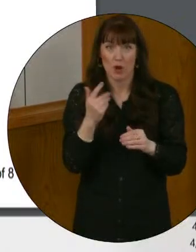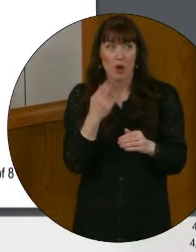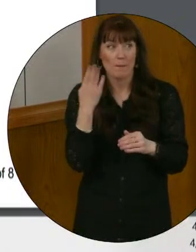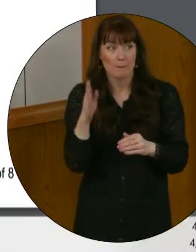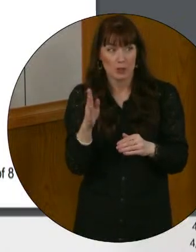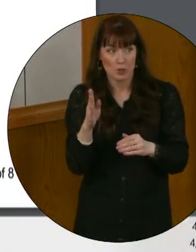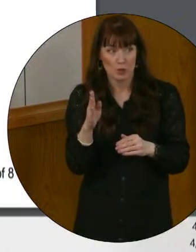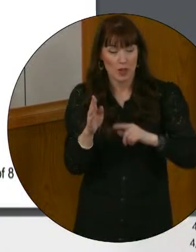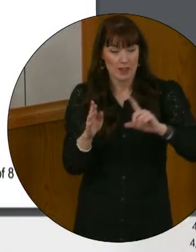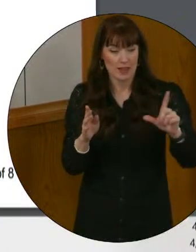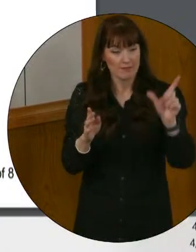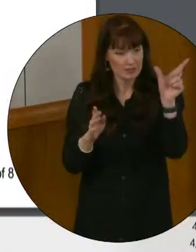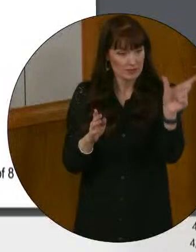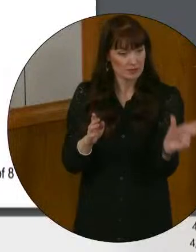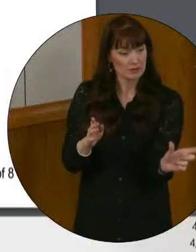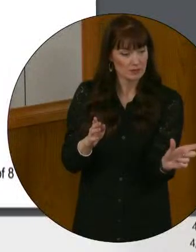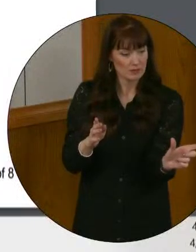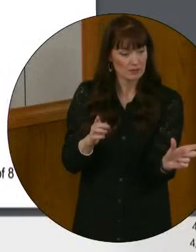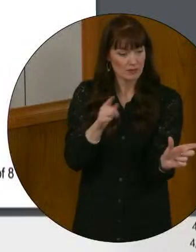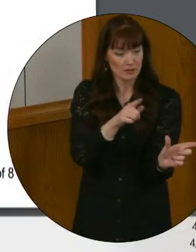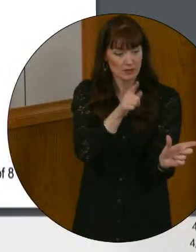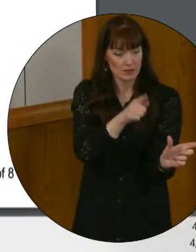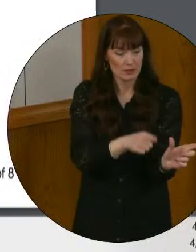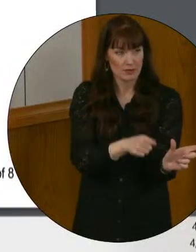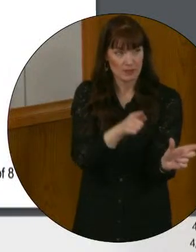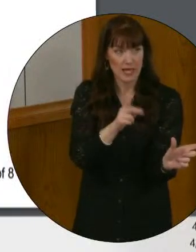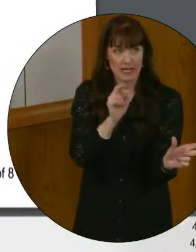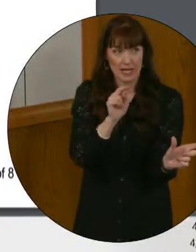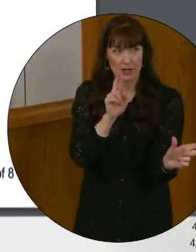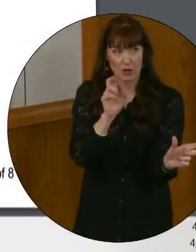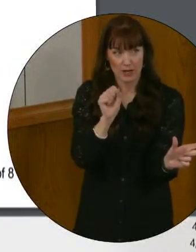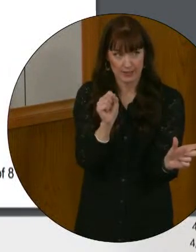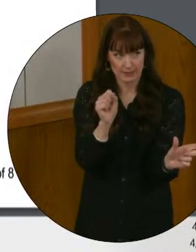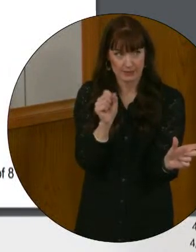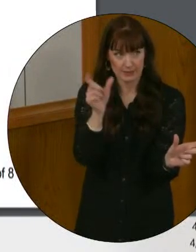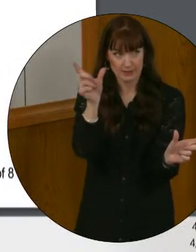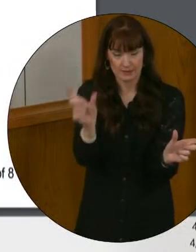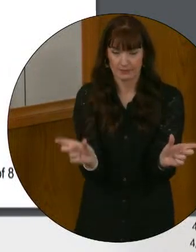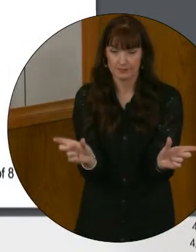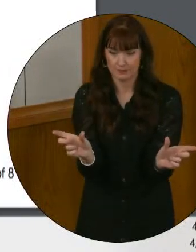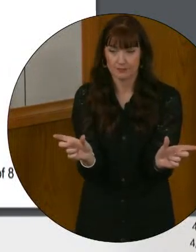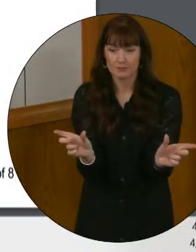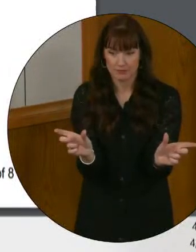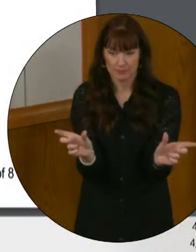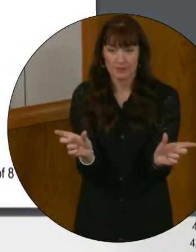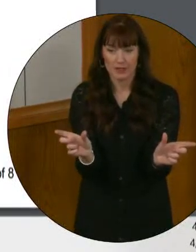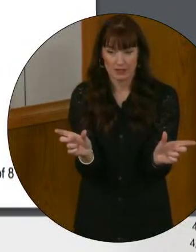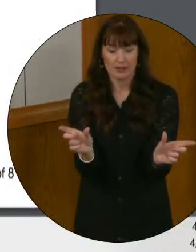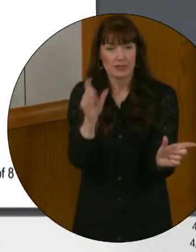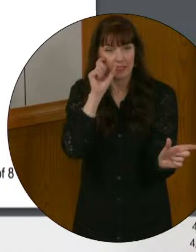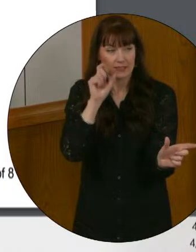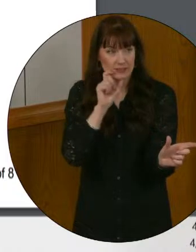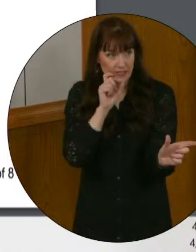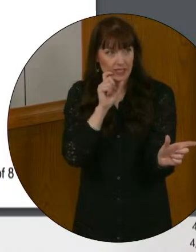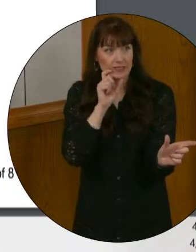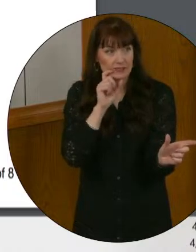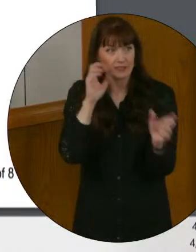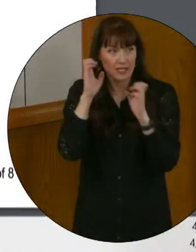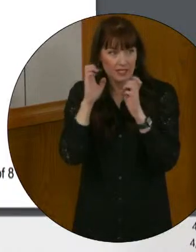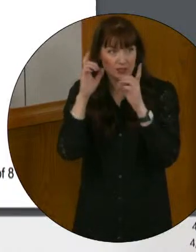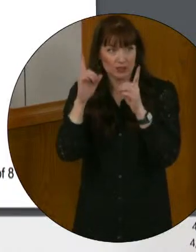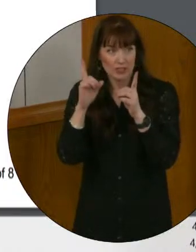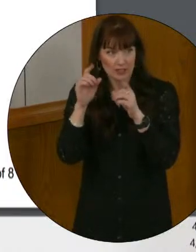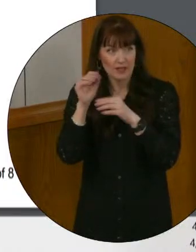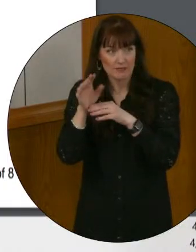left-hand side, and appointments outlined in NRS, right? The Sex Education Advisory Committee, Oversight Panel for